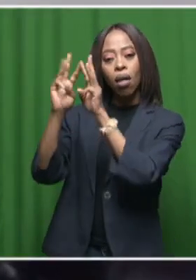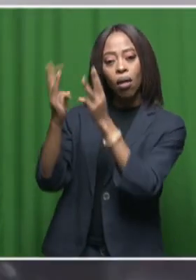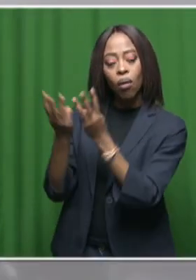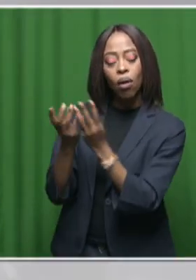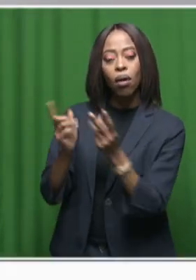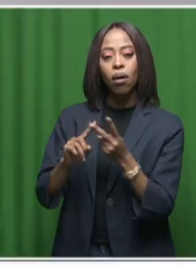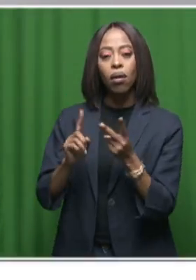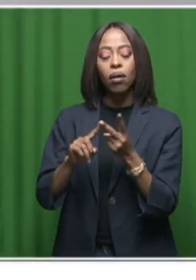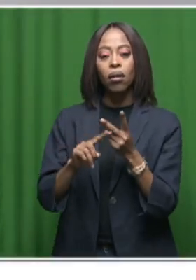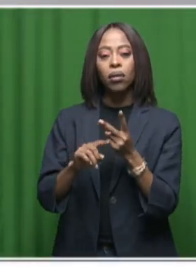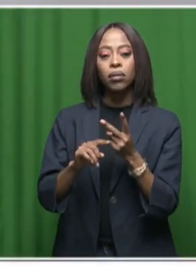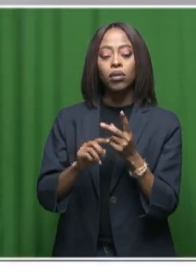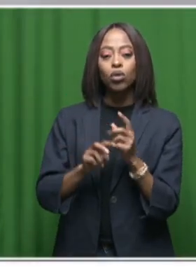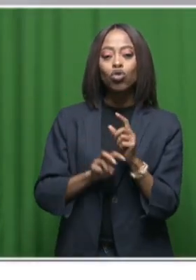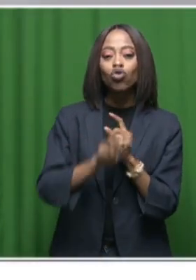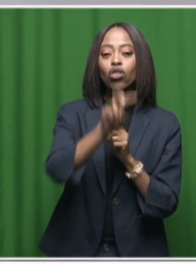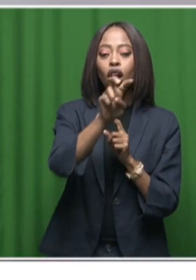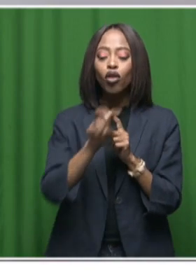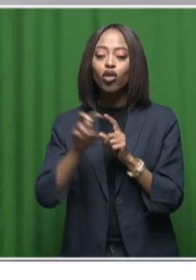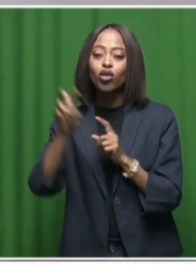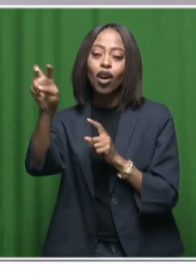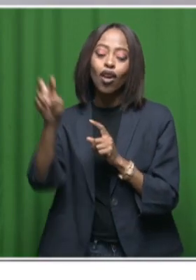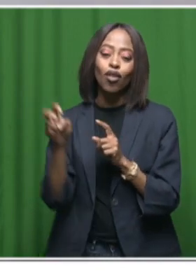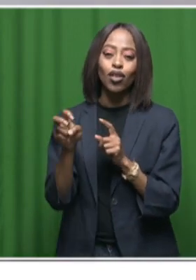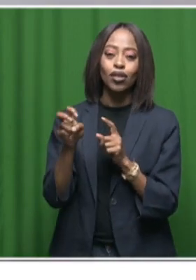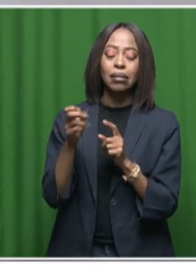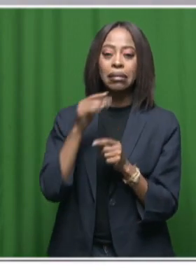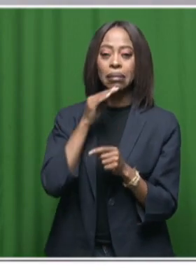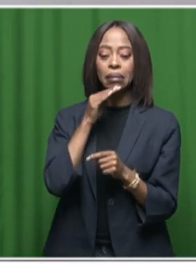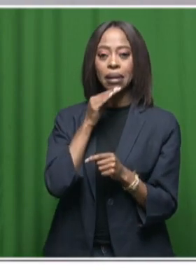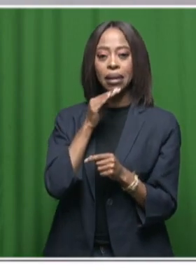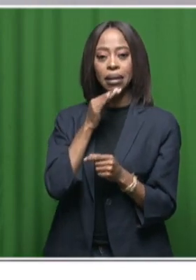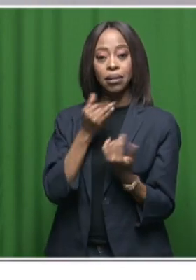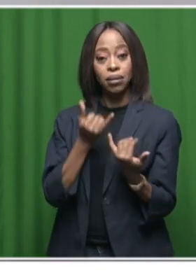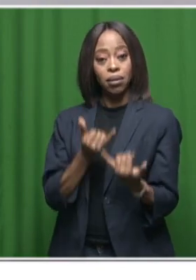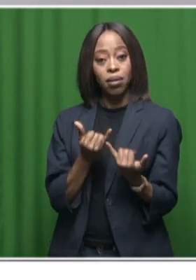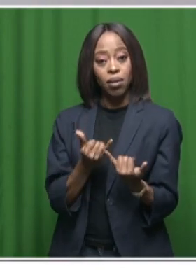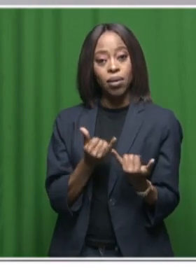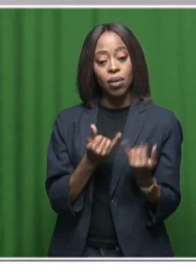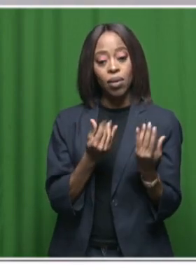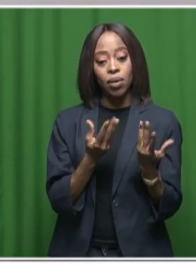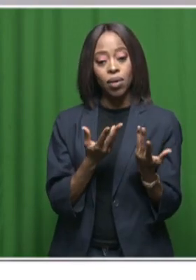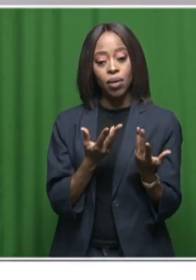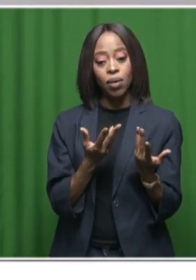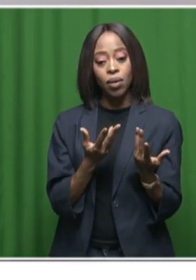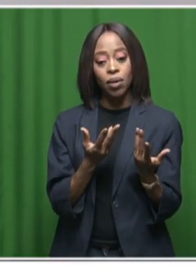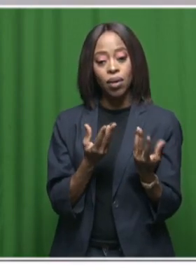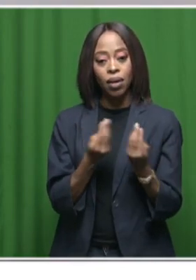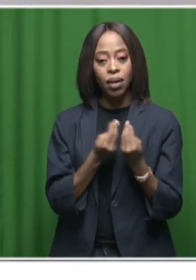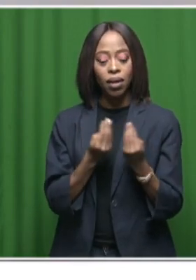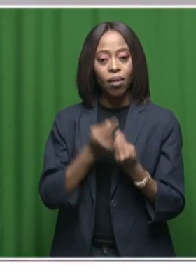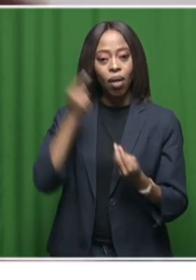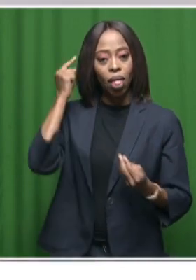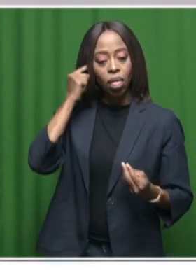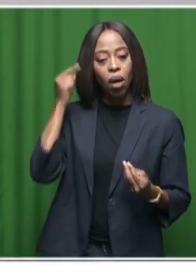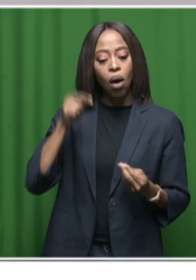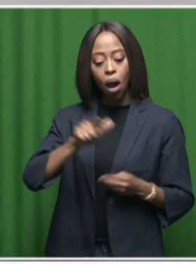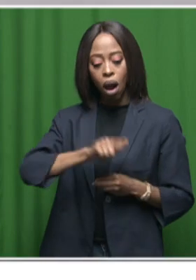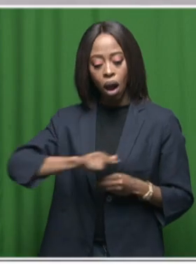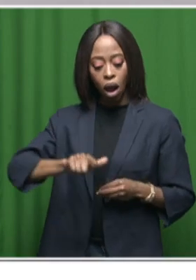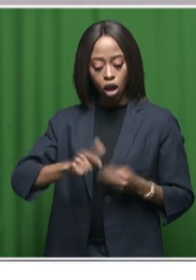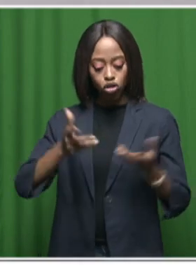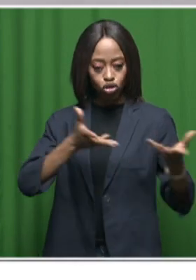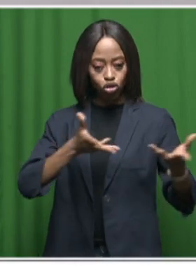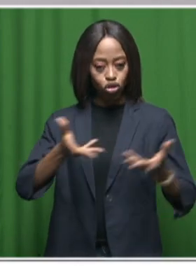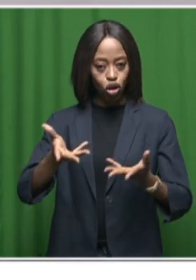thing, there's this kind of sense that what we know as the kind of layout of the land and the sky and how